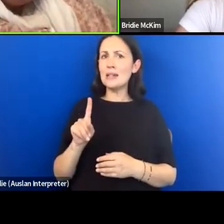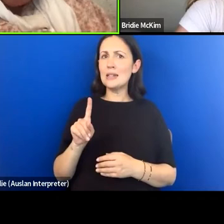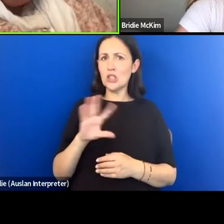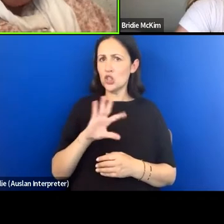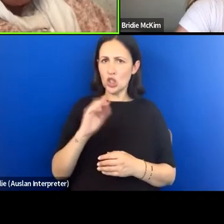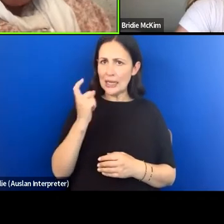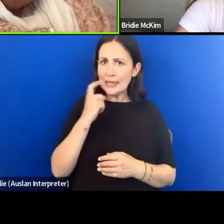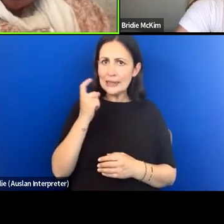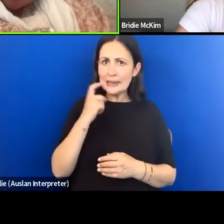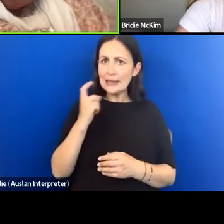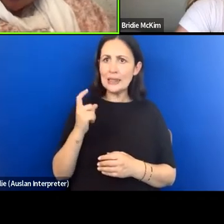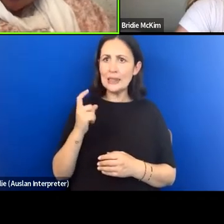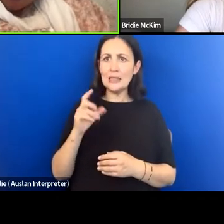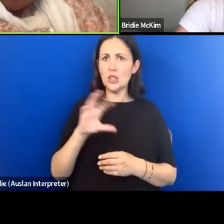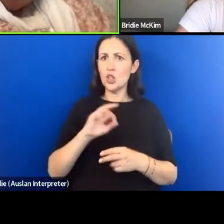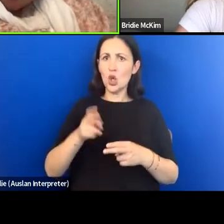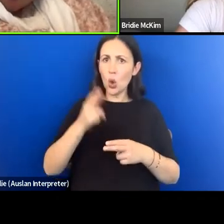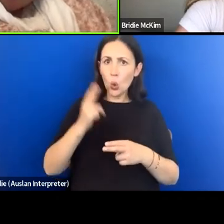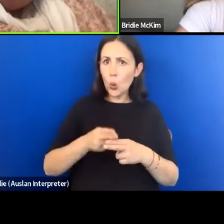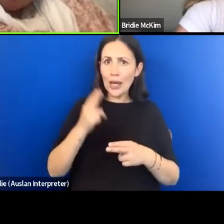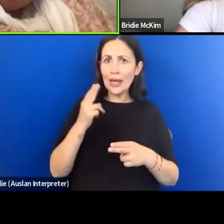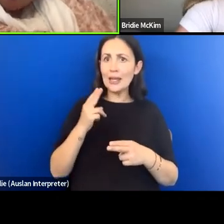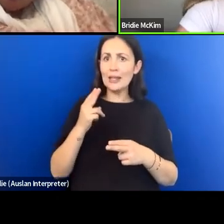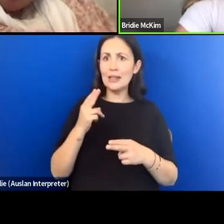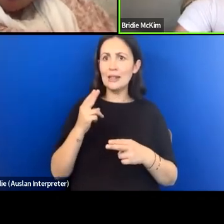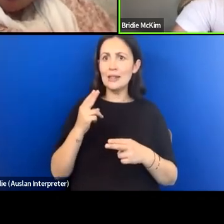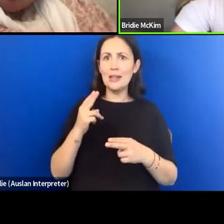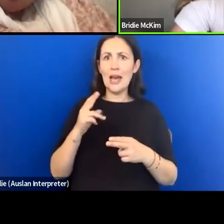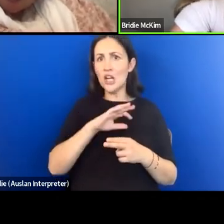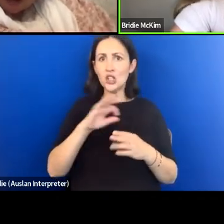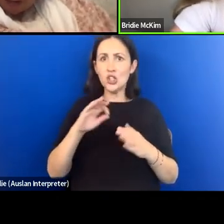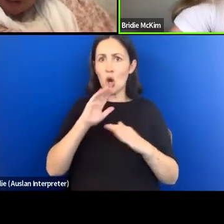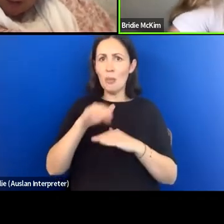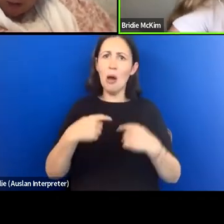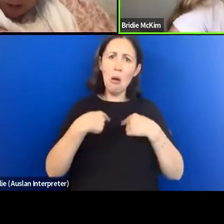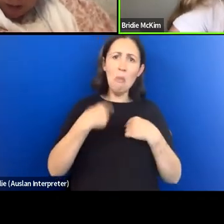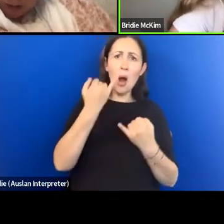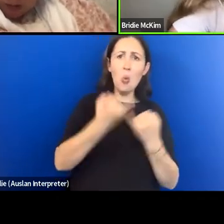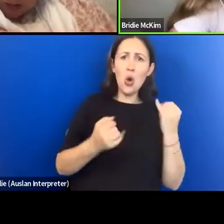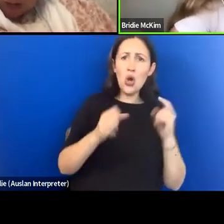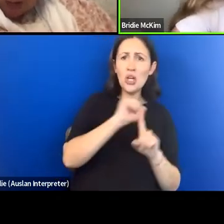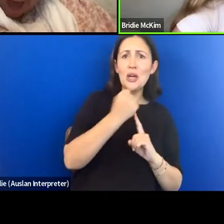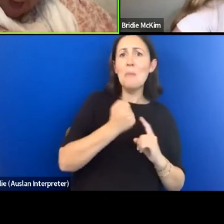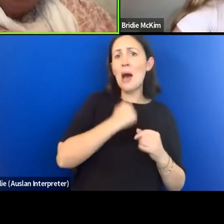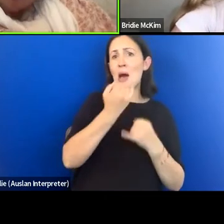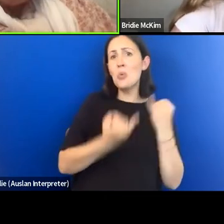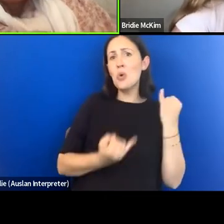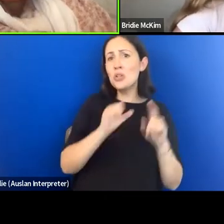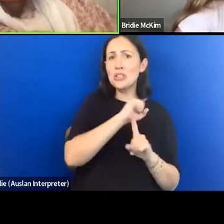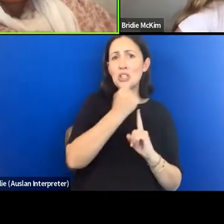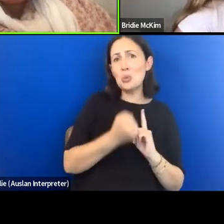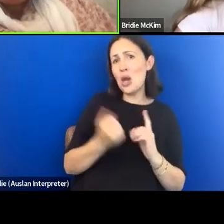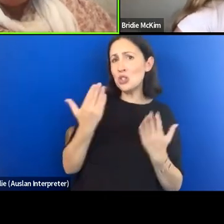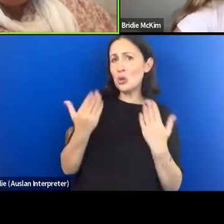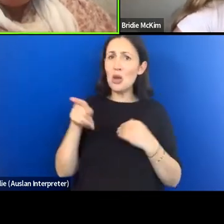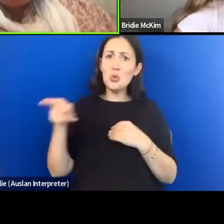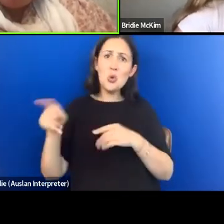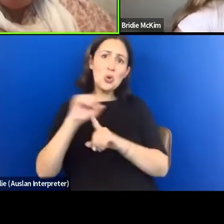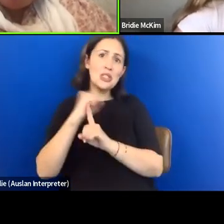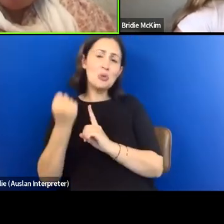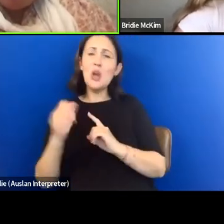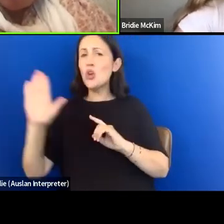this is not the oppression Olympics. For sure. I don't like playing that game. Yeah. I guess, yeah, it's a matter